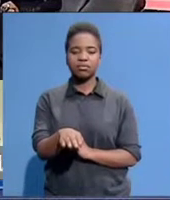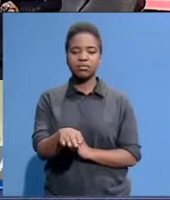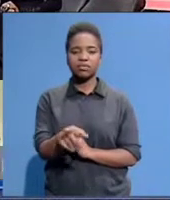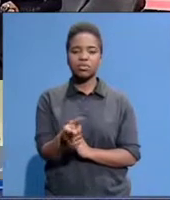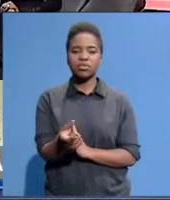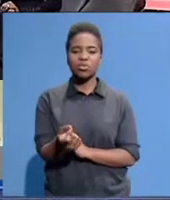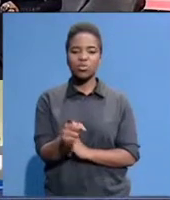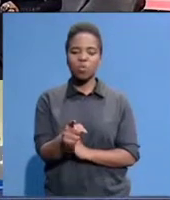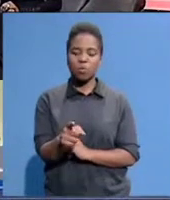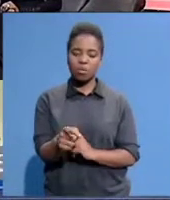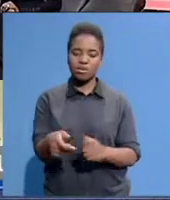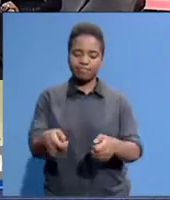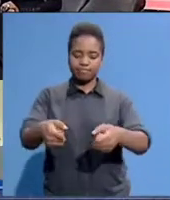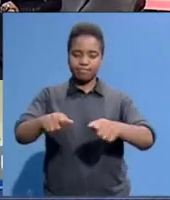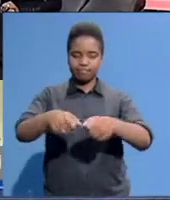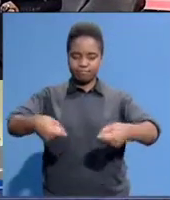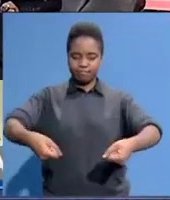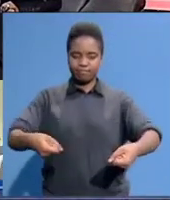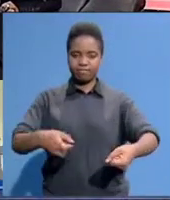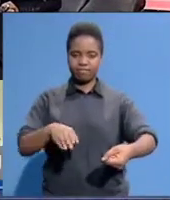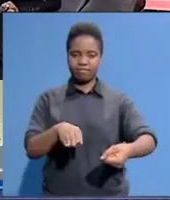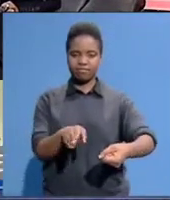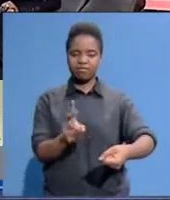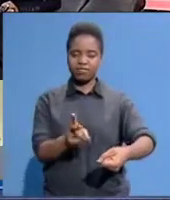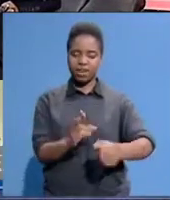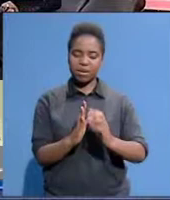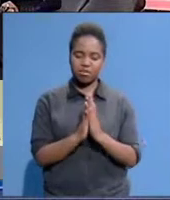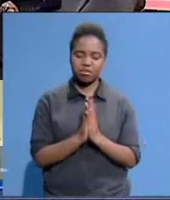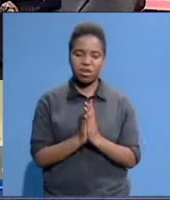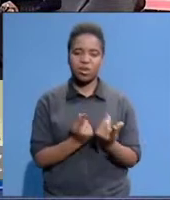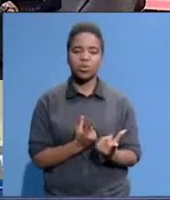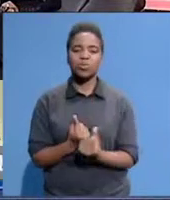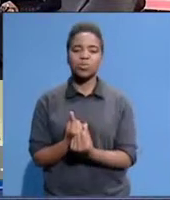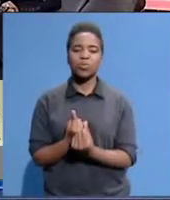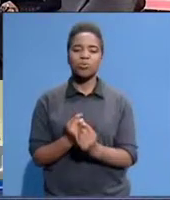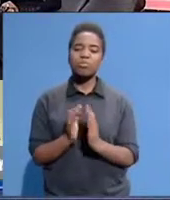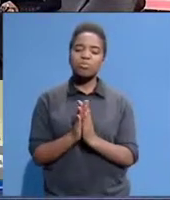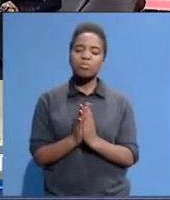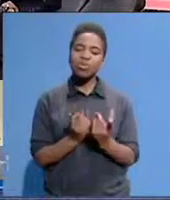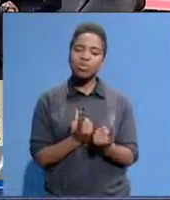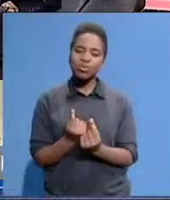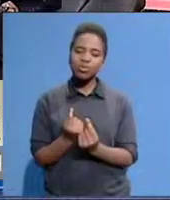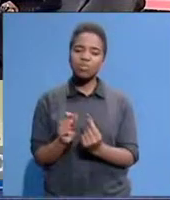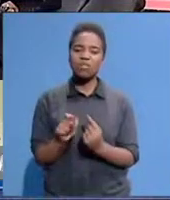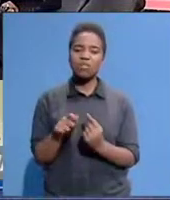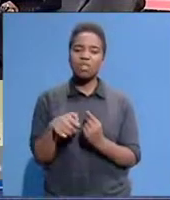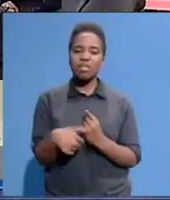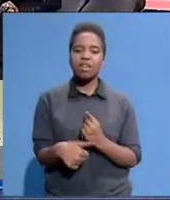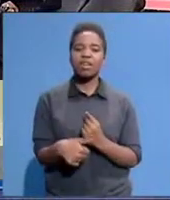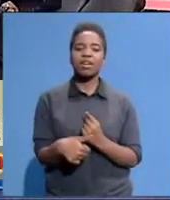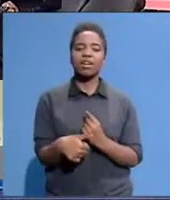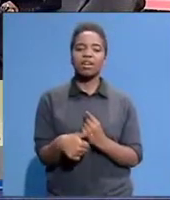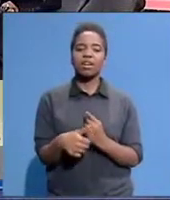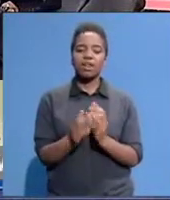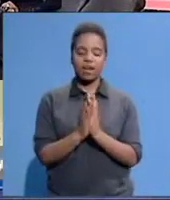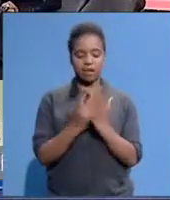again conducted several prayers. They sang hymns and then read from the